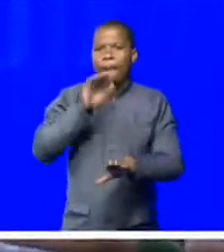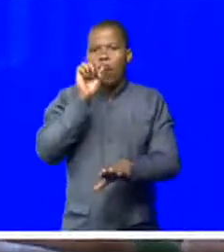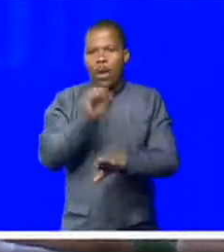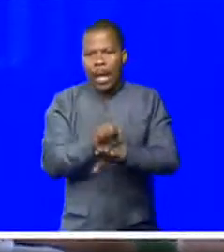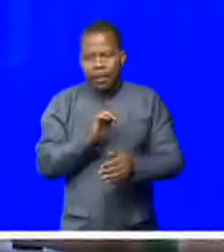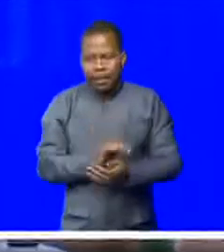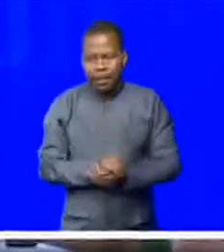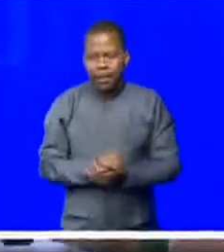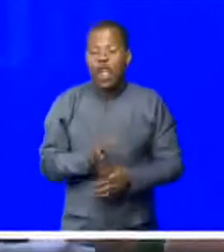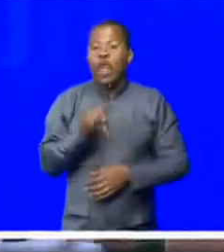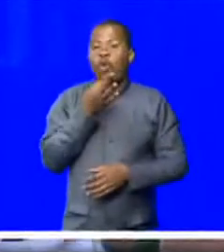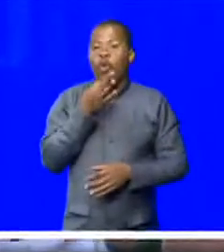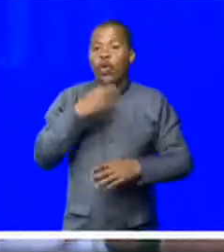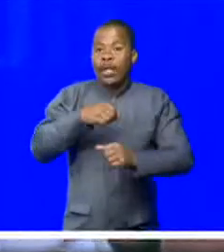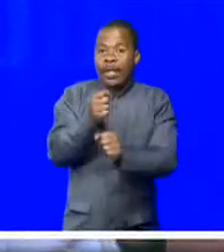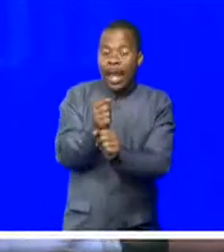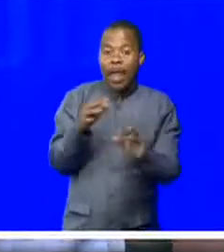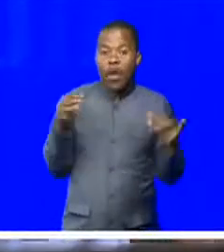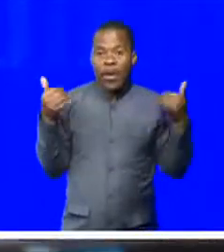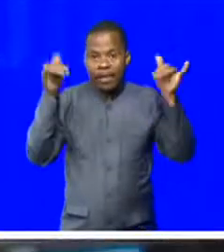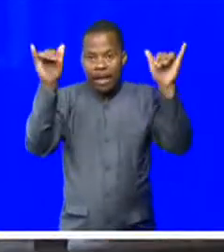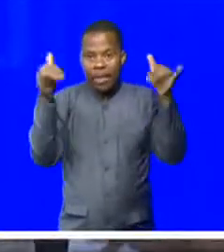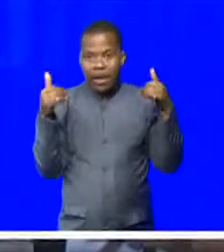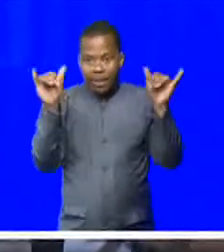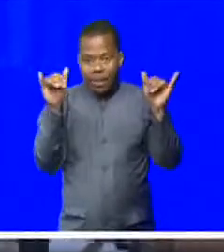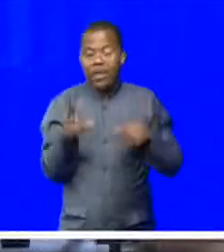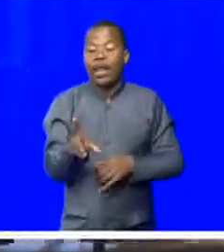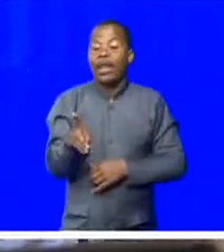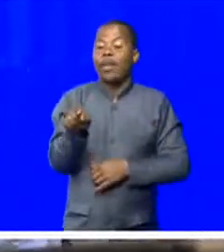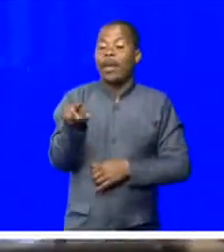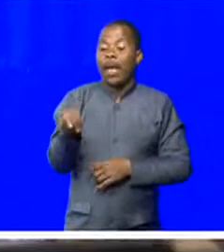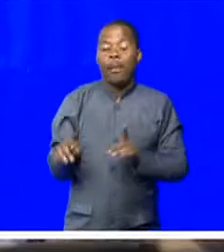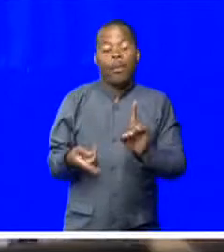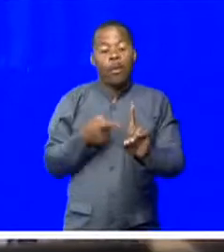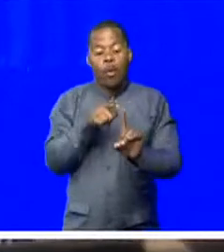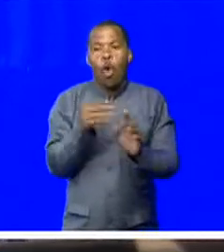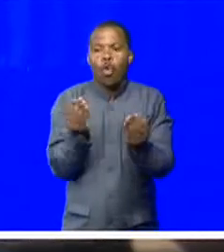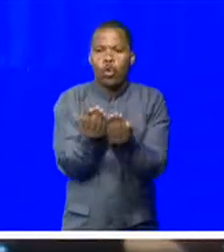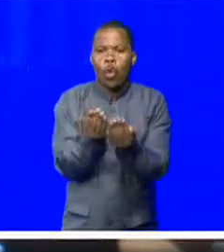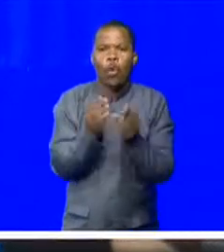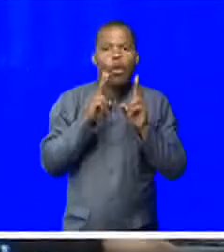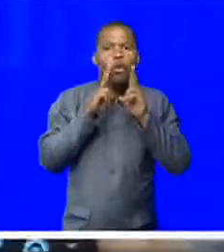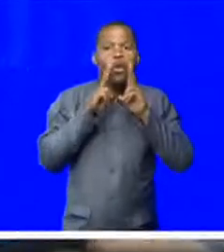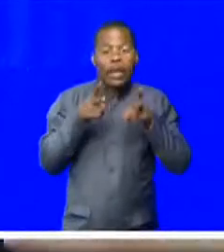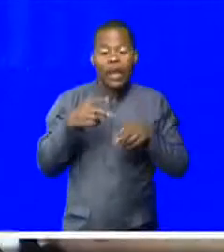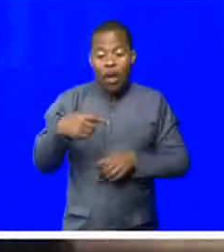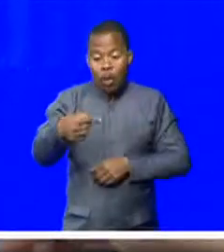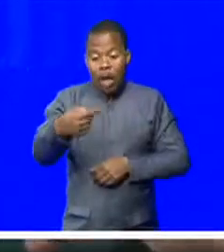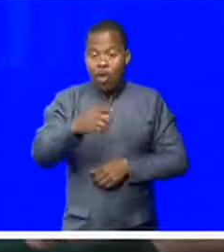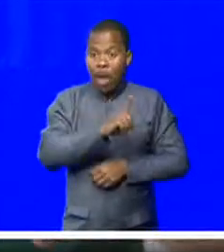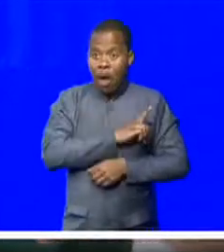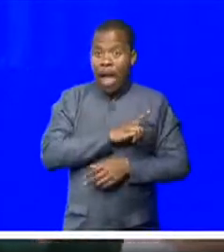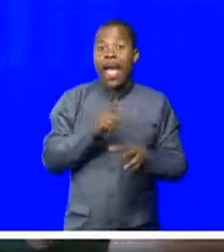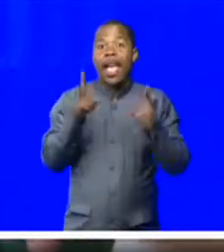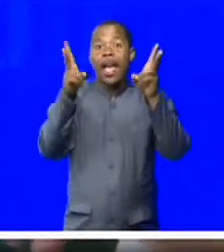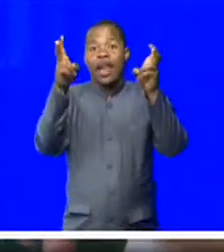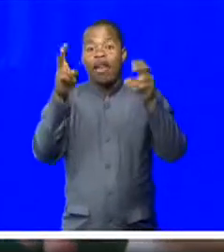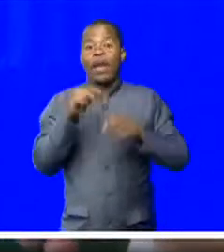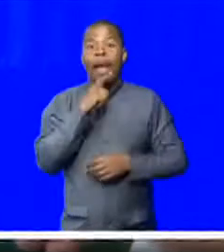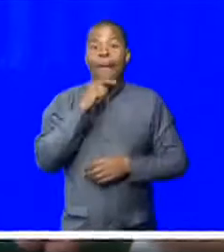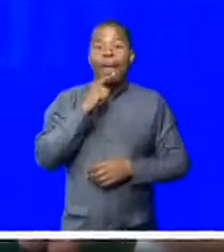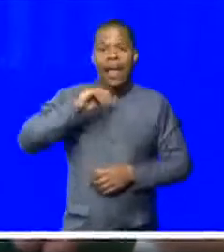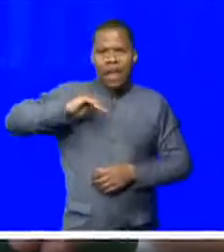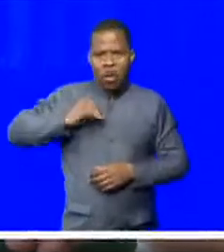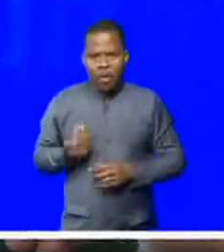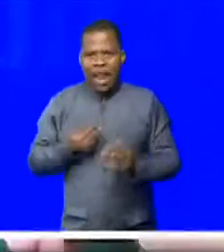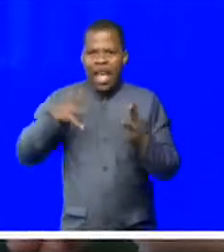of commemorating the Youth Day, the Deputy Prime Minister Themba Masuku continued dialogues with learners on gender-based violence. The Deputy Prime